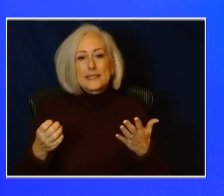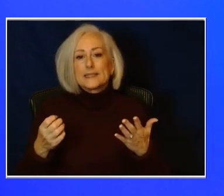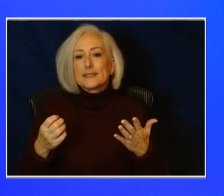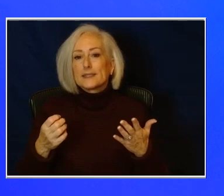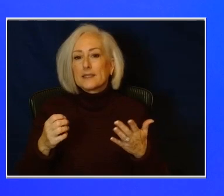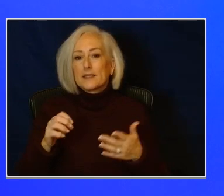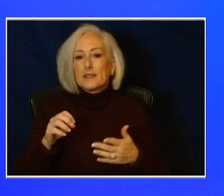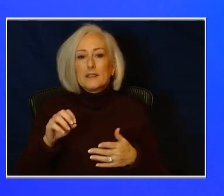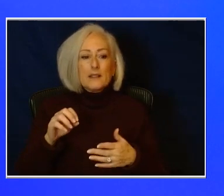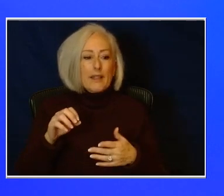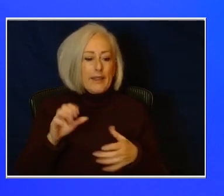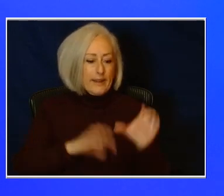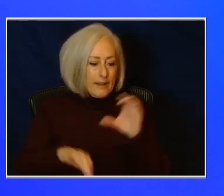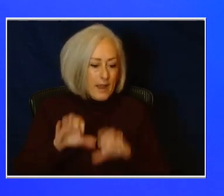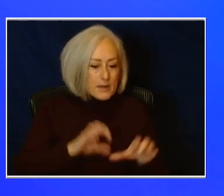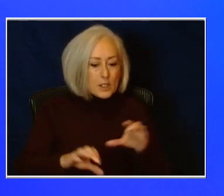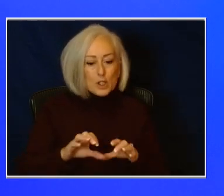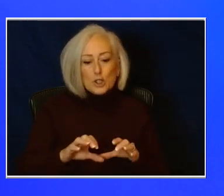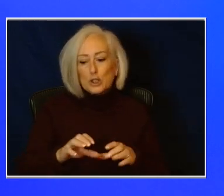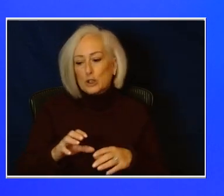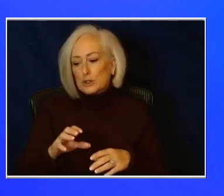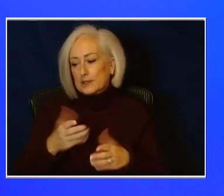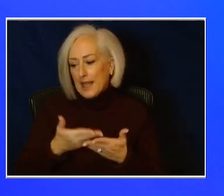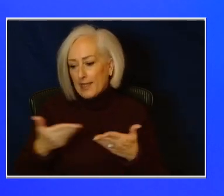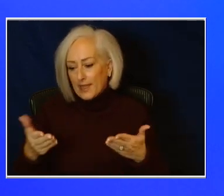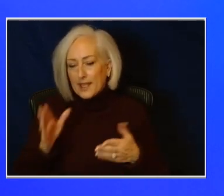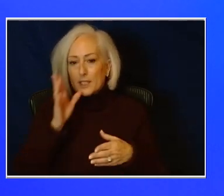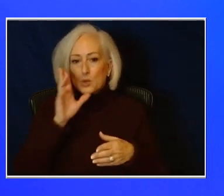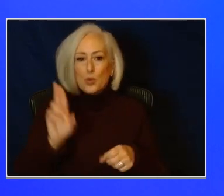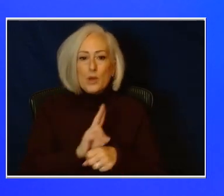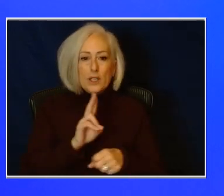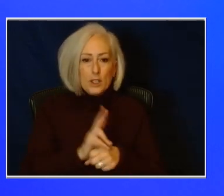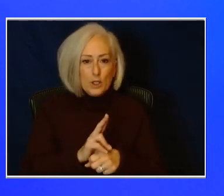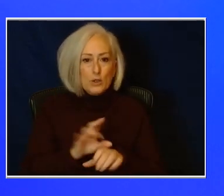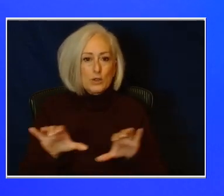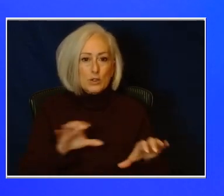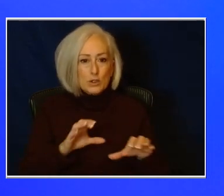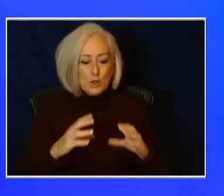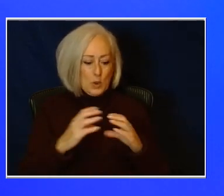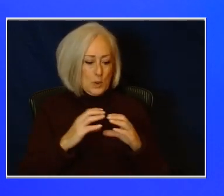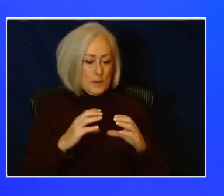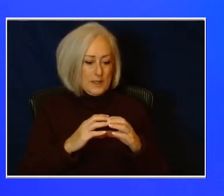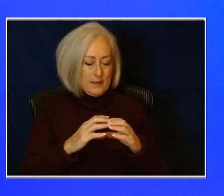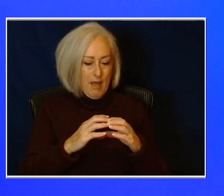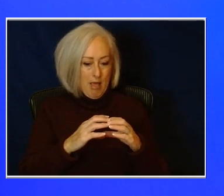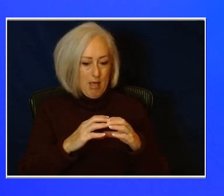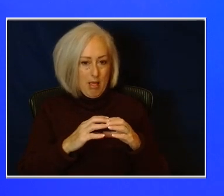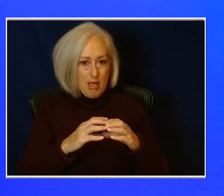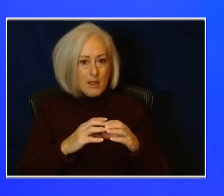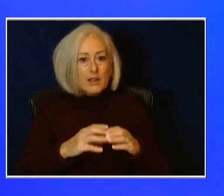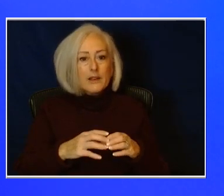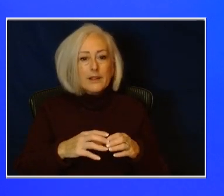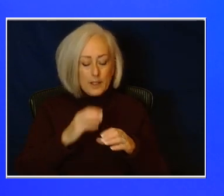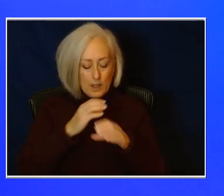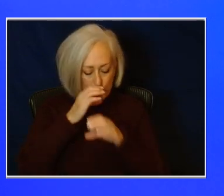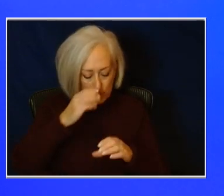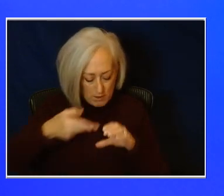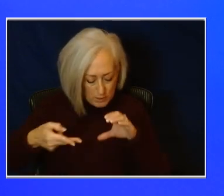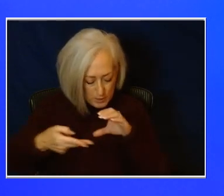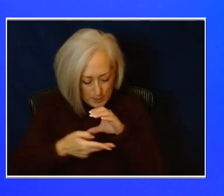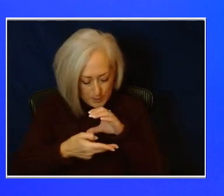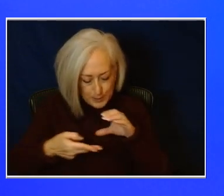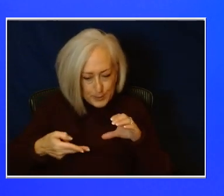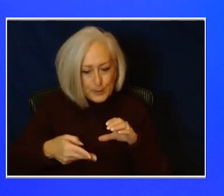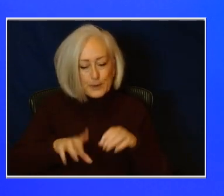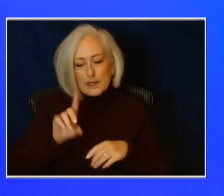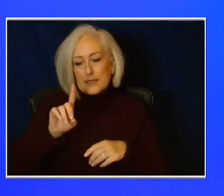and consumables that's necessary to do cell culture, run Western blots, do DNA sequencing, all